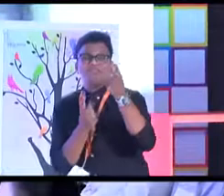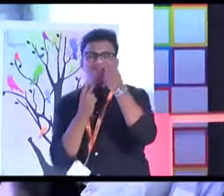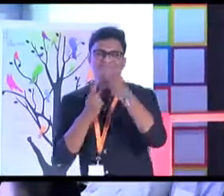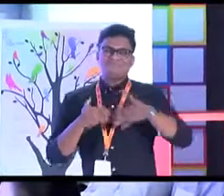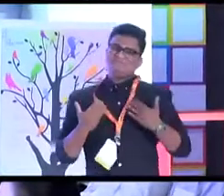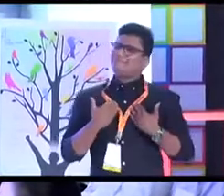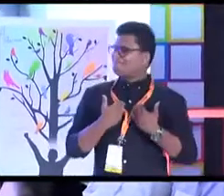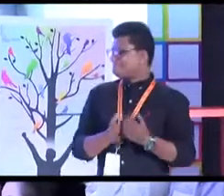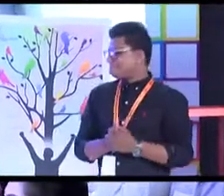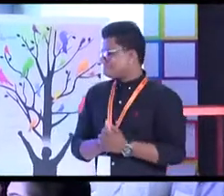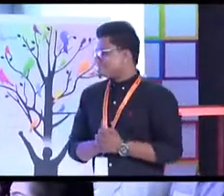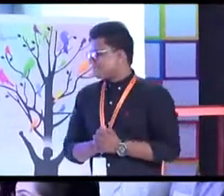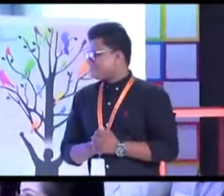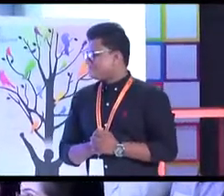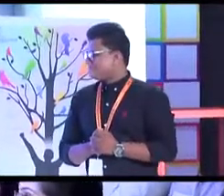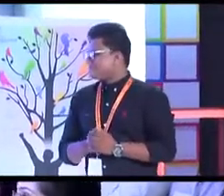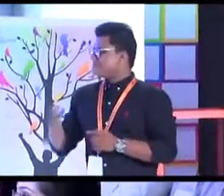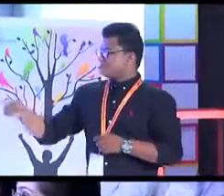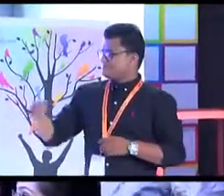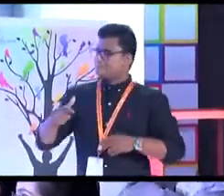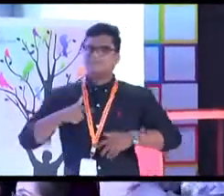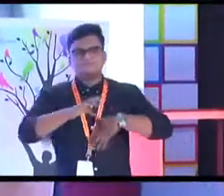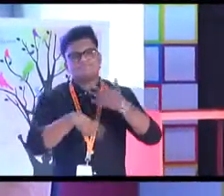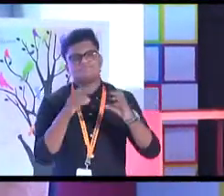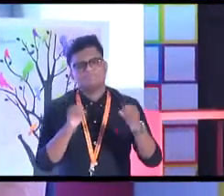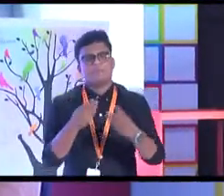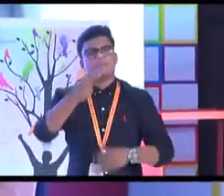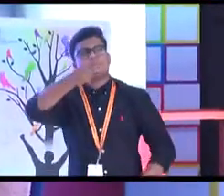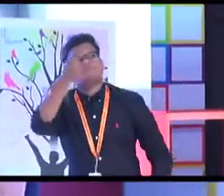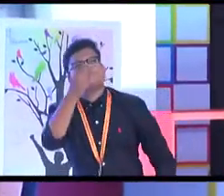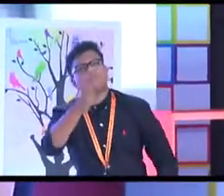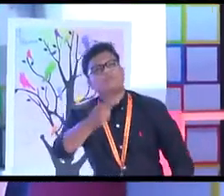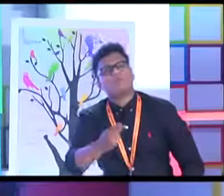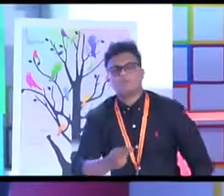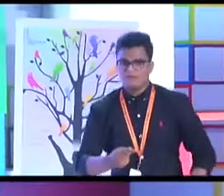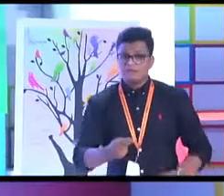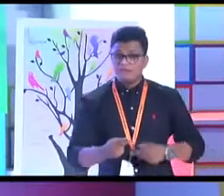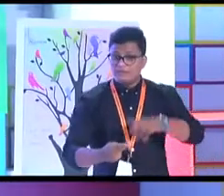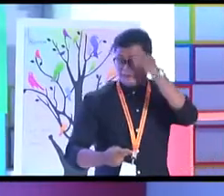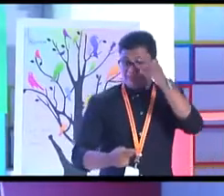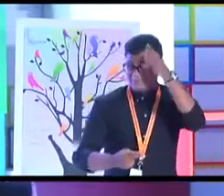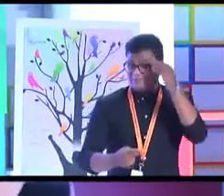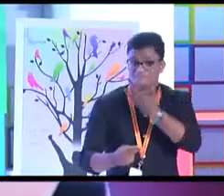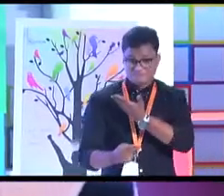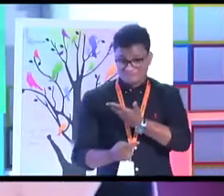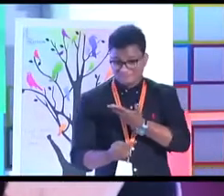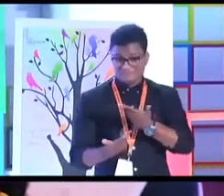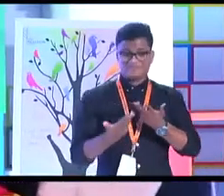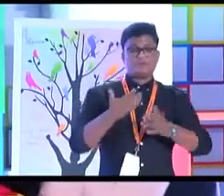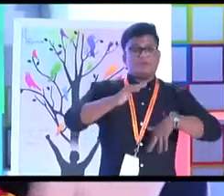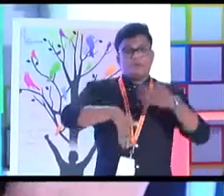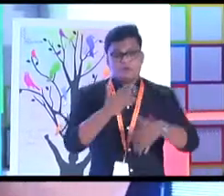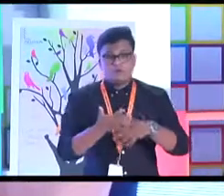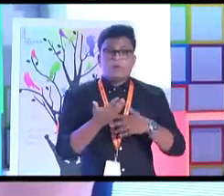So then I started learning designing. It was a very strong barrier, but I broke that also.